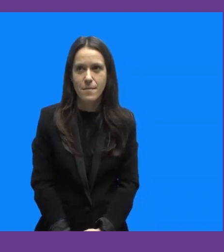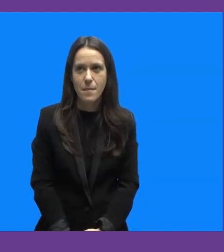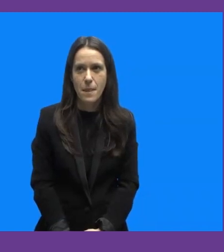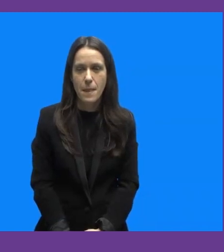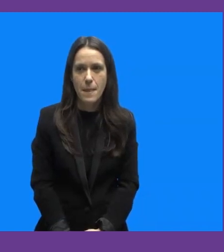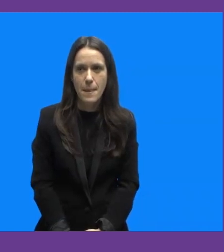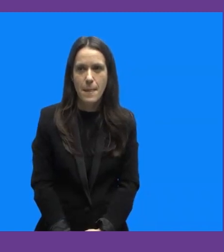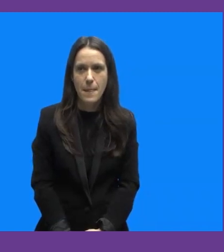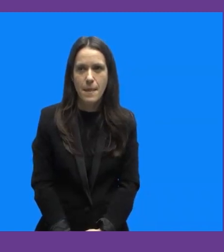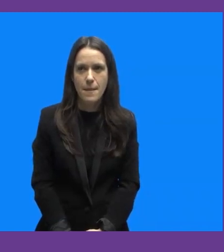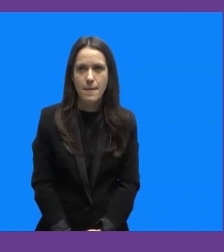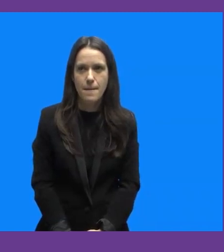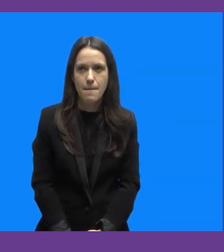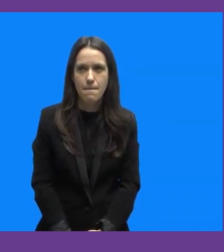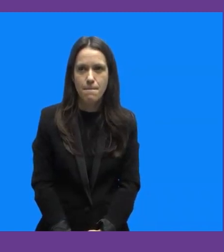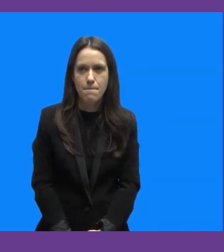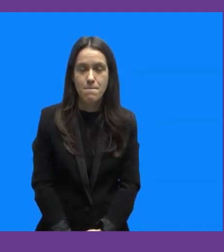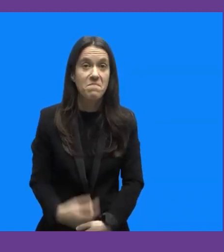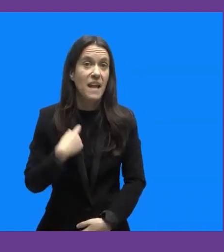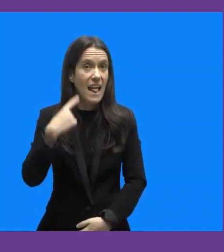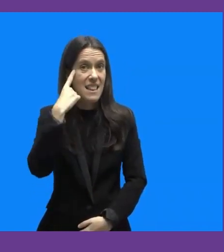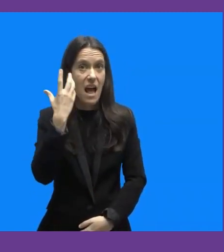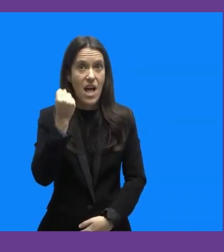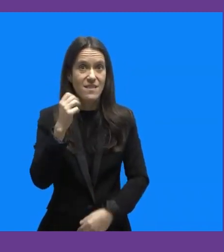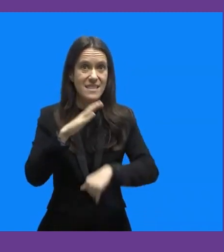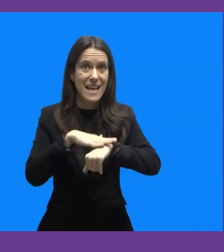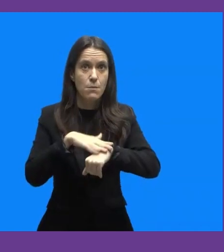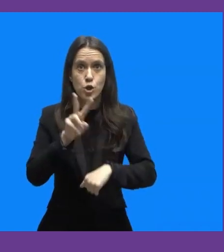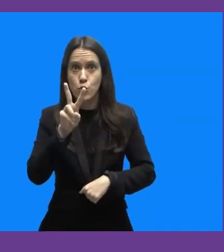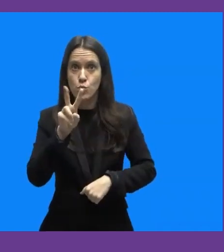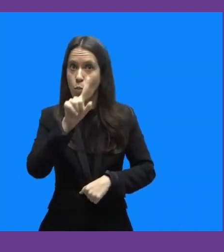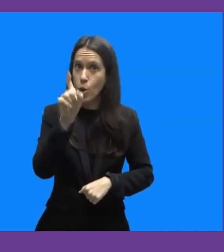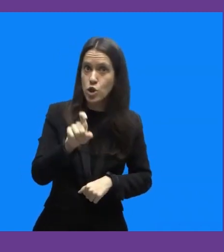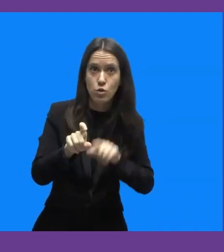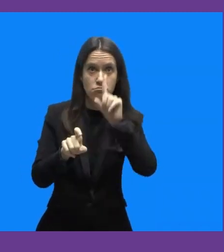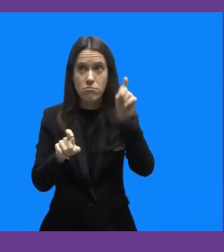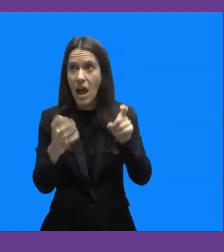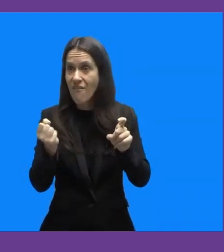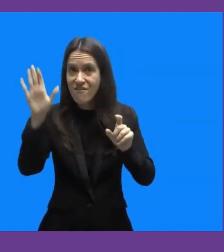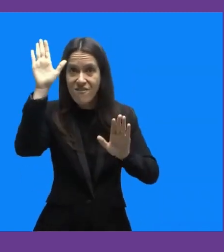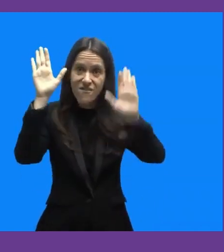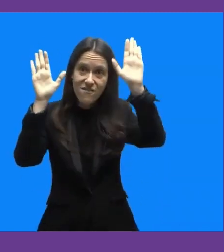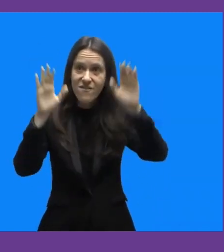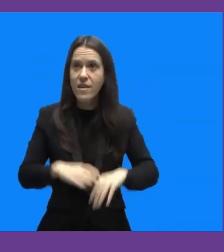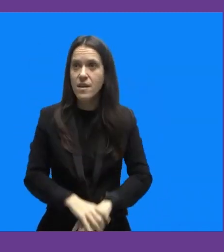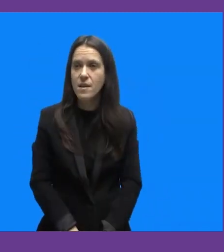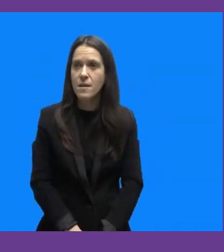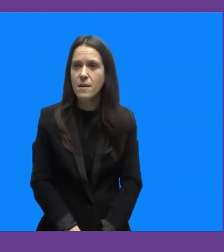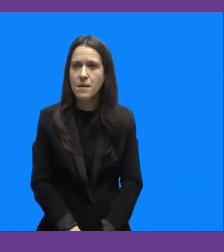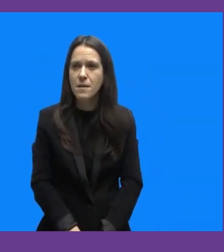I think that we have time for 2 more questions. This one and another one, right? The chat has worked for online. Oh, okay.